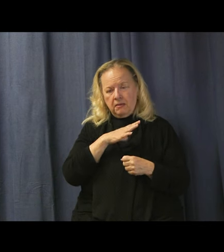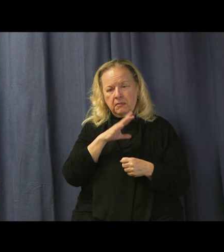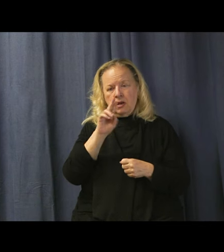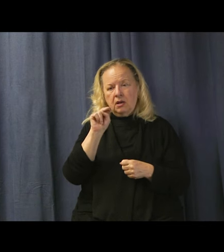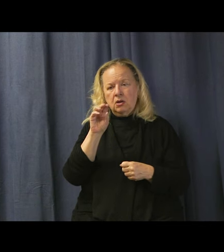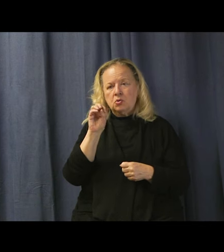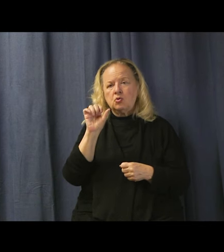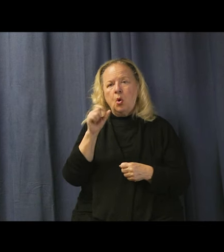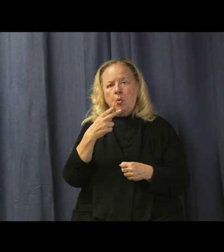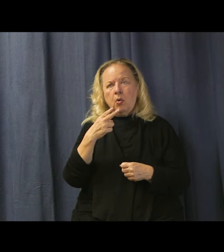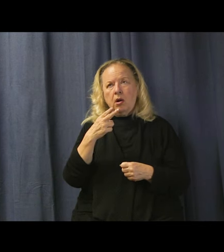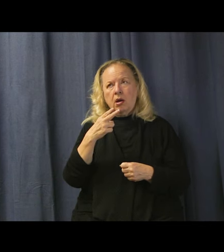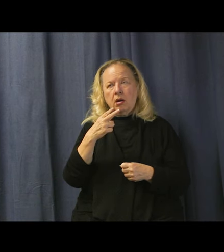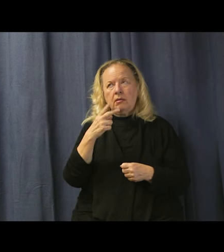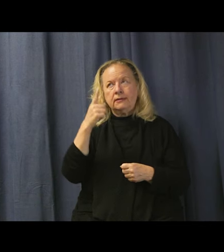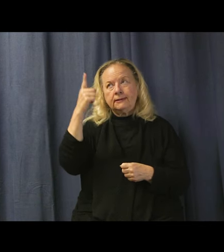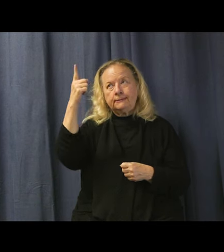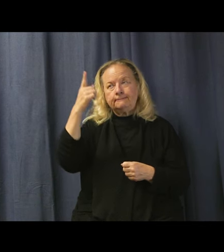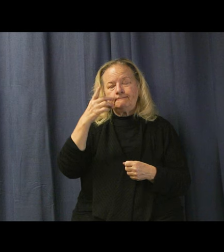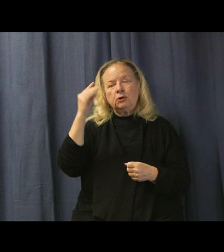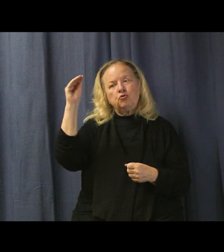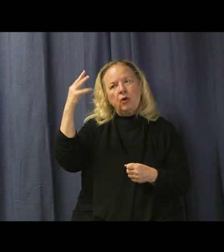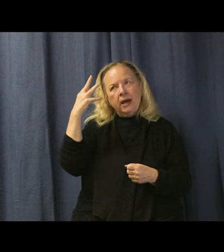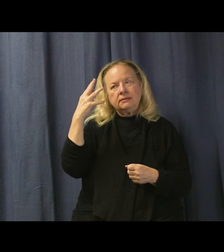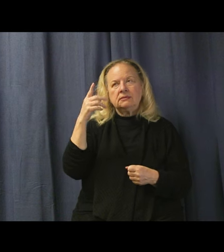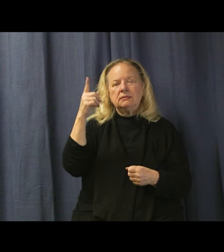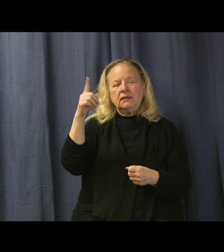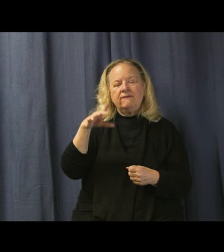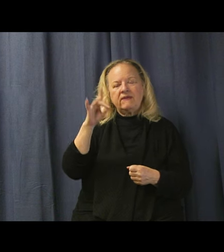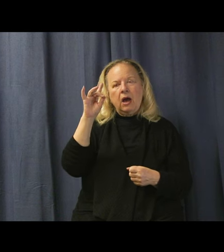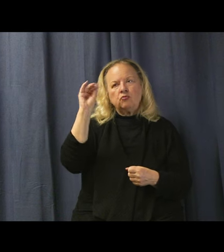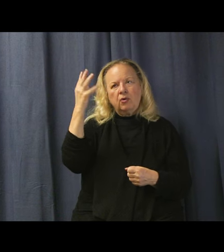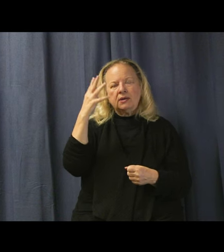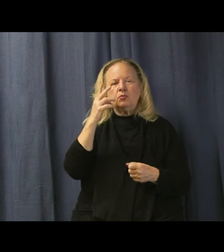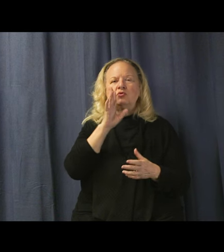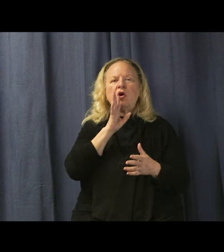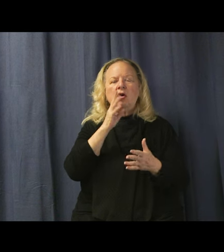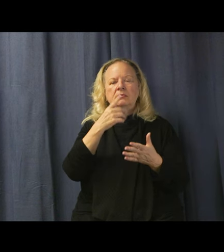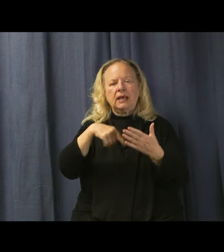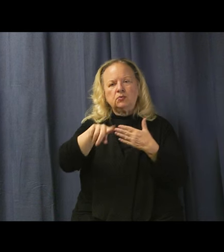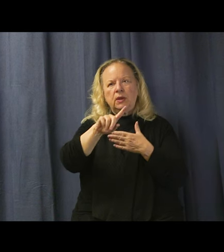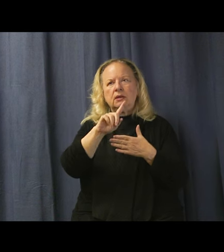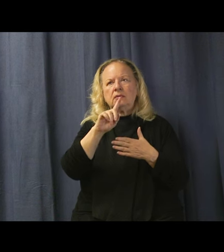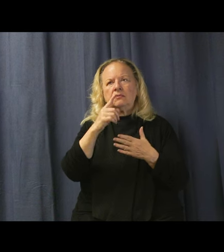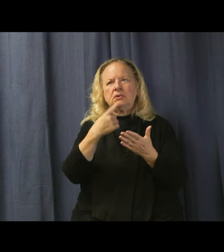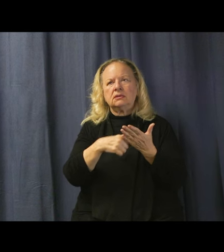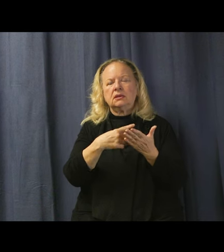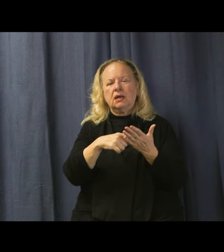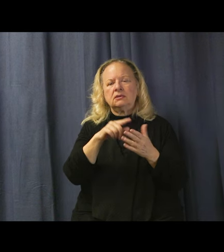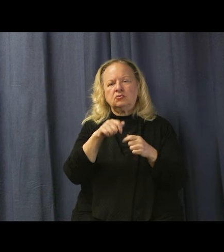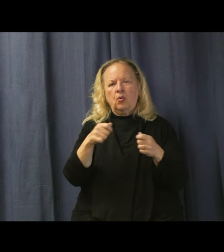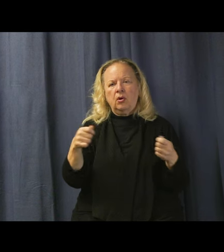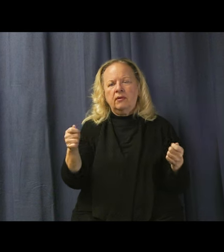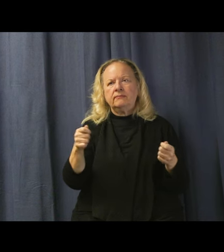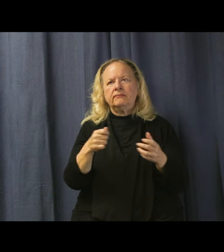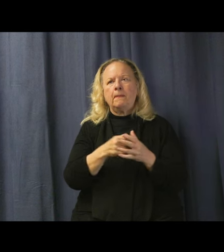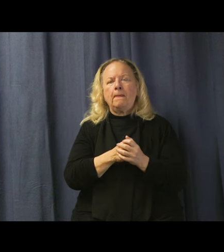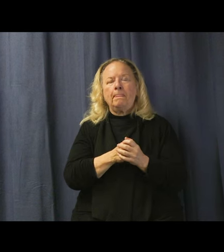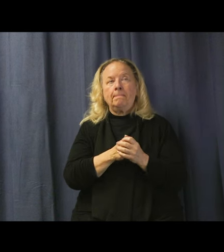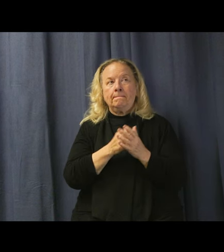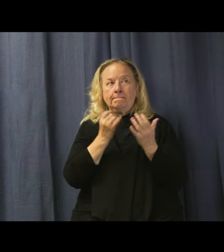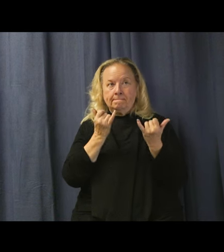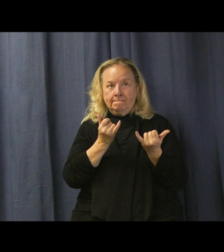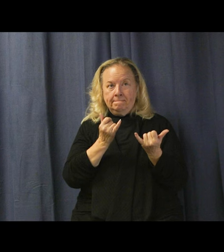Noah found grace. Okay, we're going to talk about that next week when we go into the Torah portion.